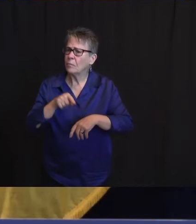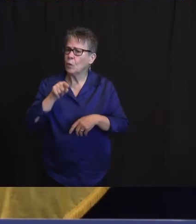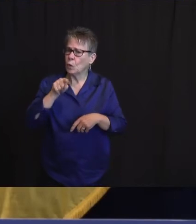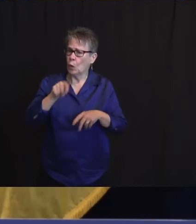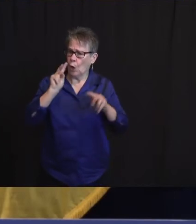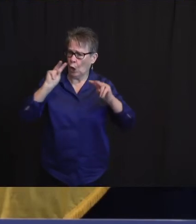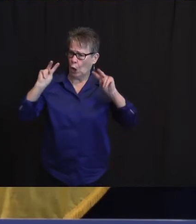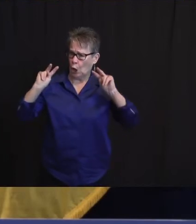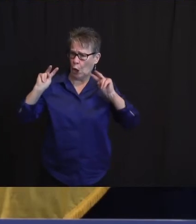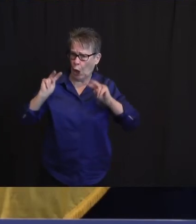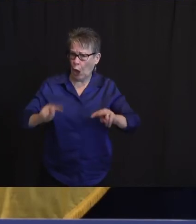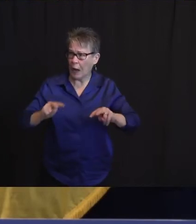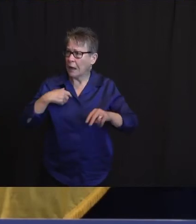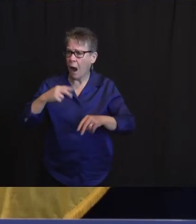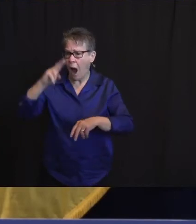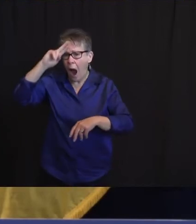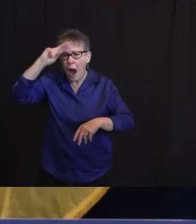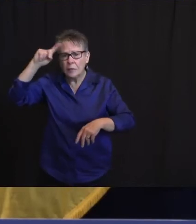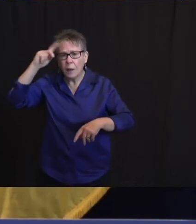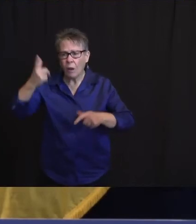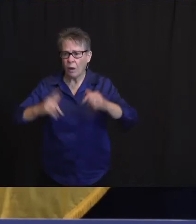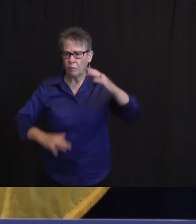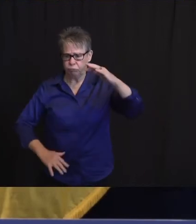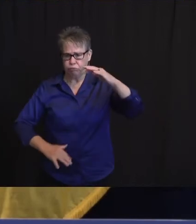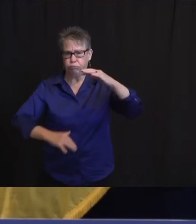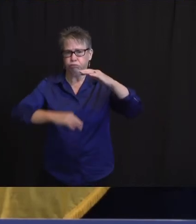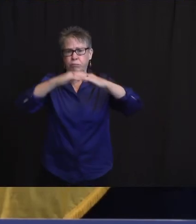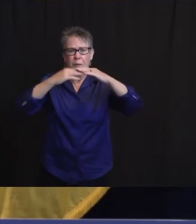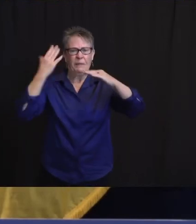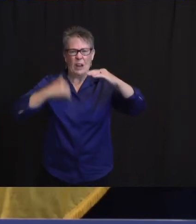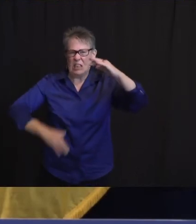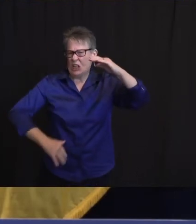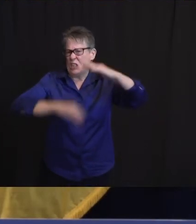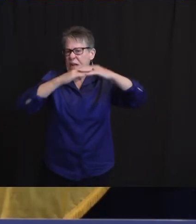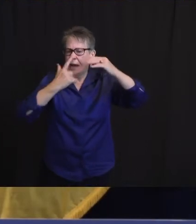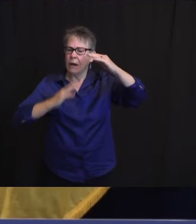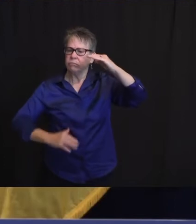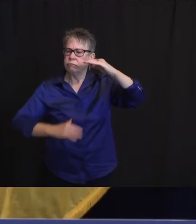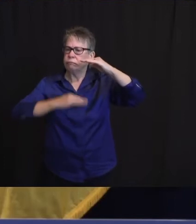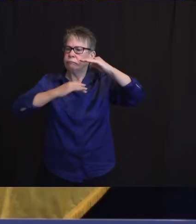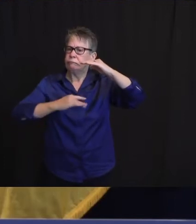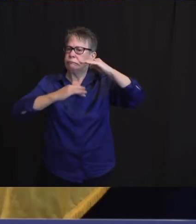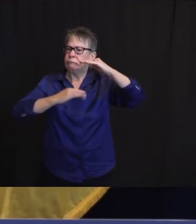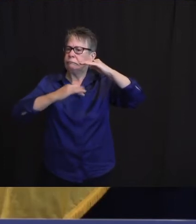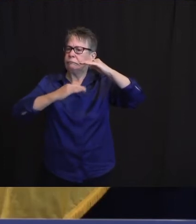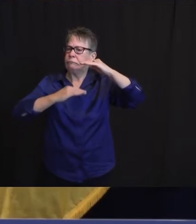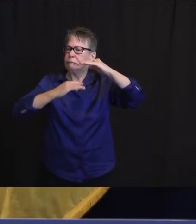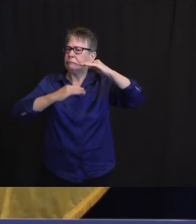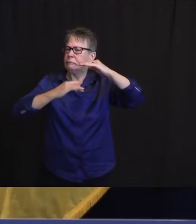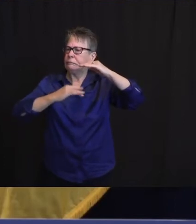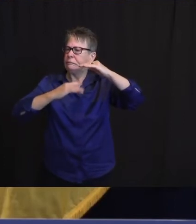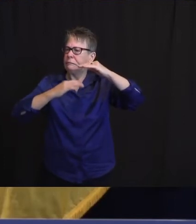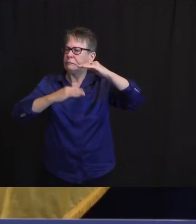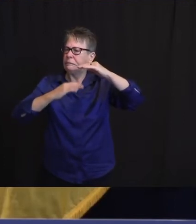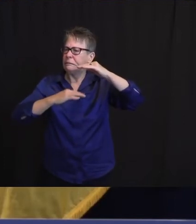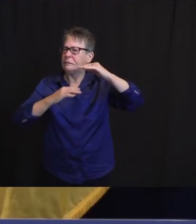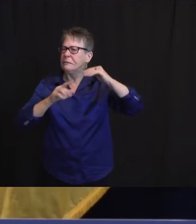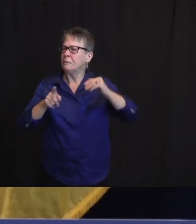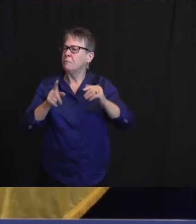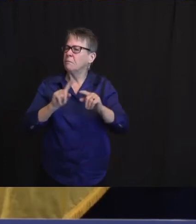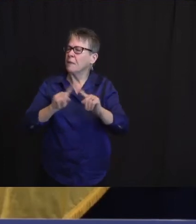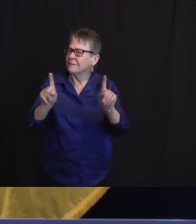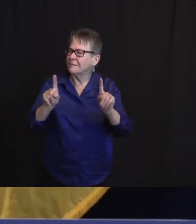feel really good about every capacity except healthcare workers. And the vaccine, and now the second wave, the booster shot, the second